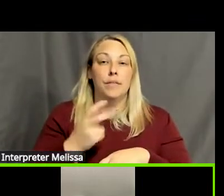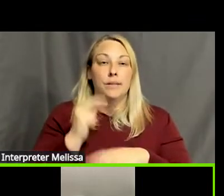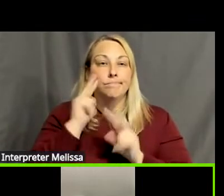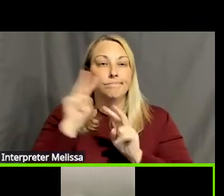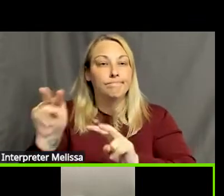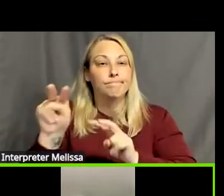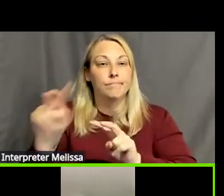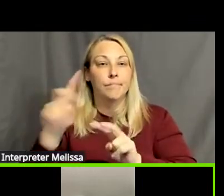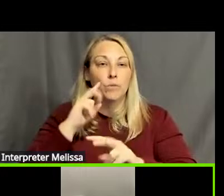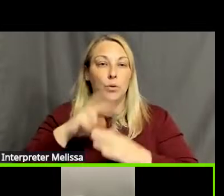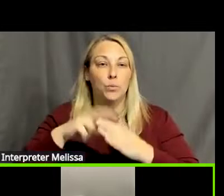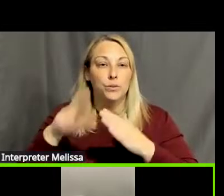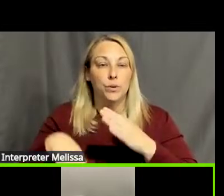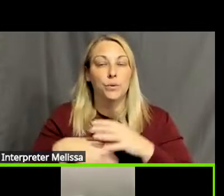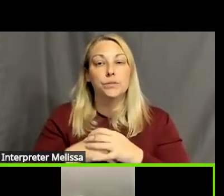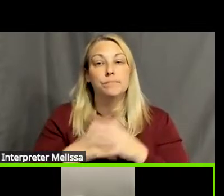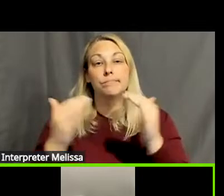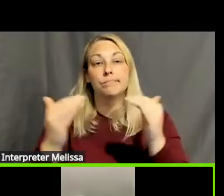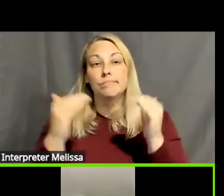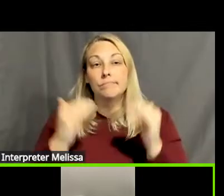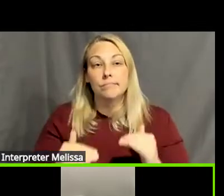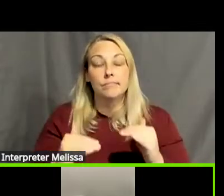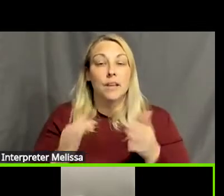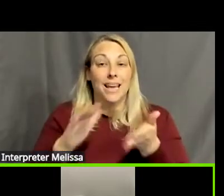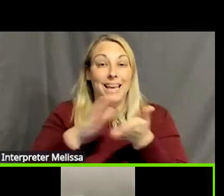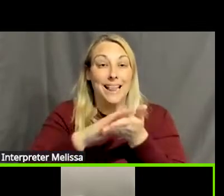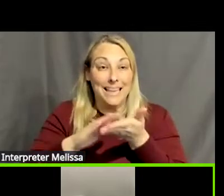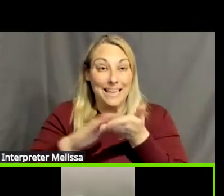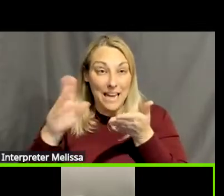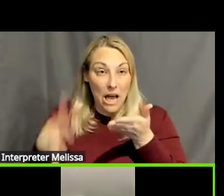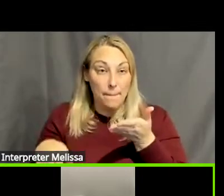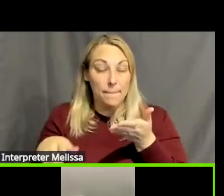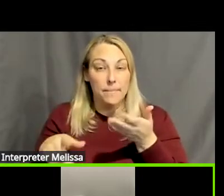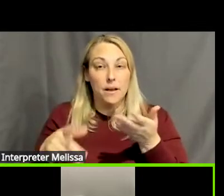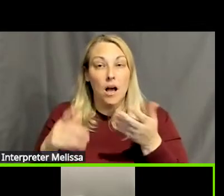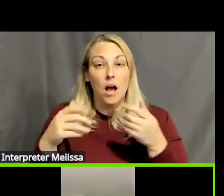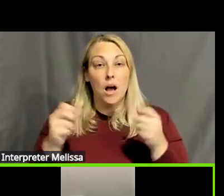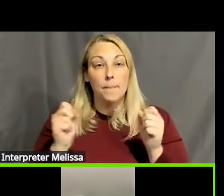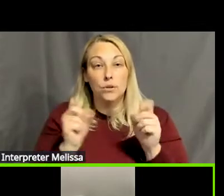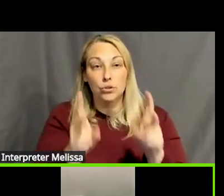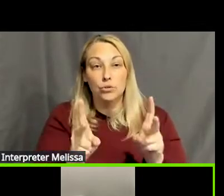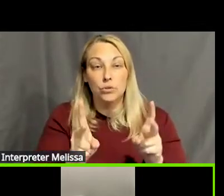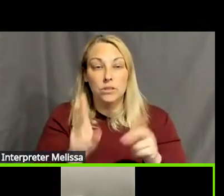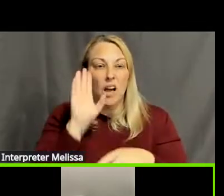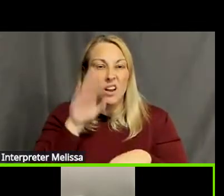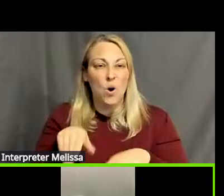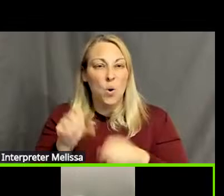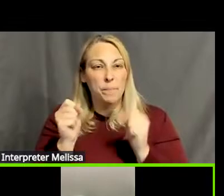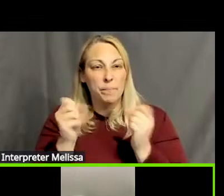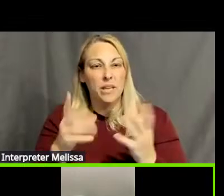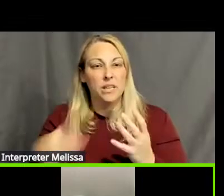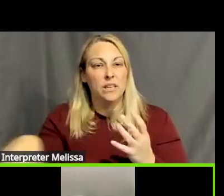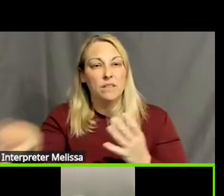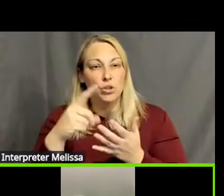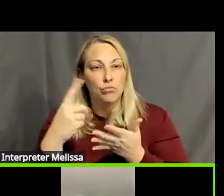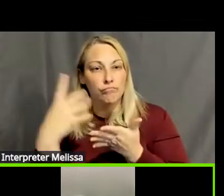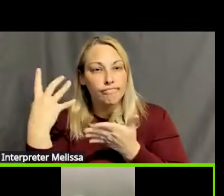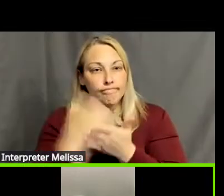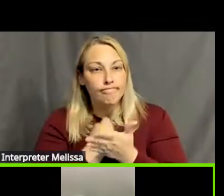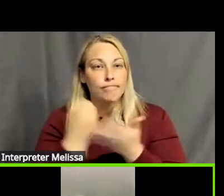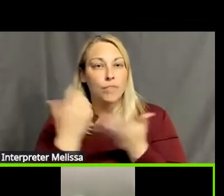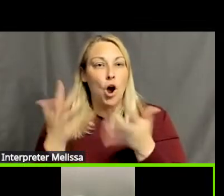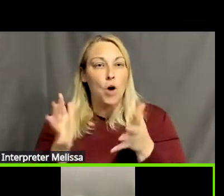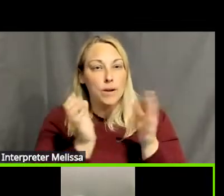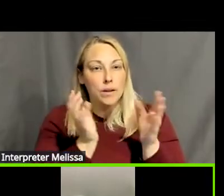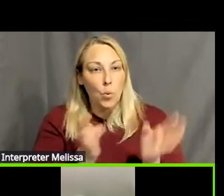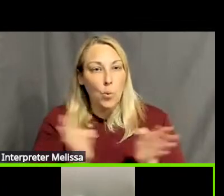which we know a lot of you have taken advantage of, and I'm looking forward to those. If you haven't and would like to organize a community cleanup, you